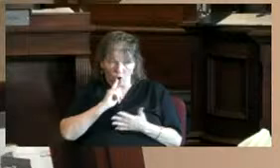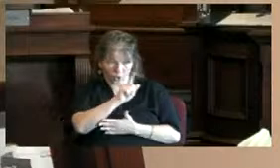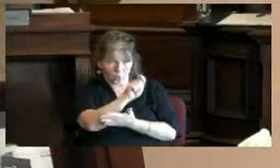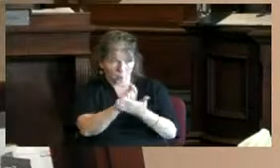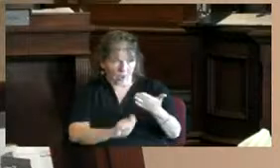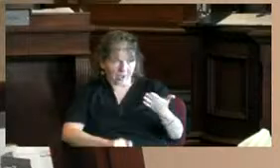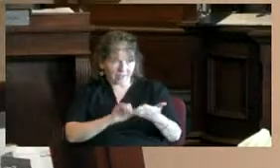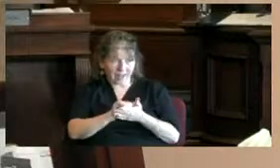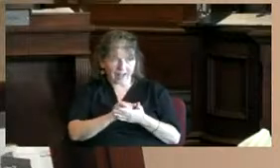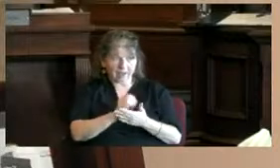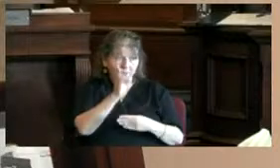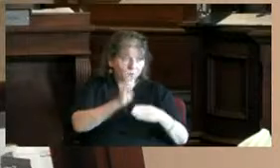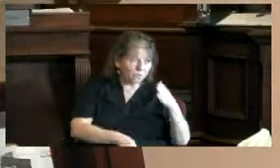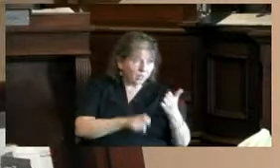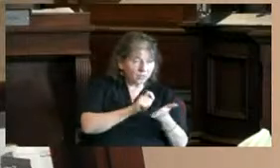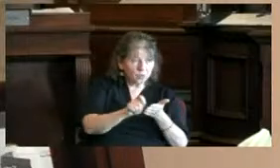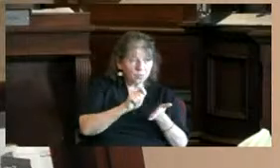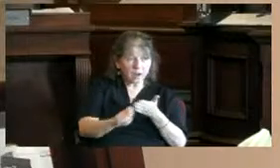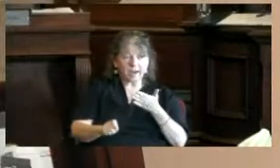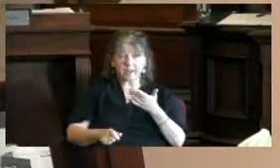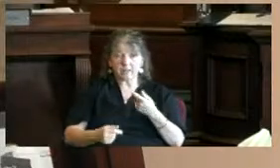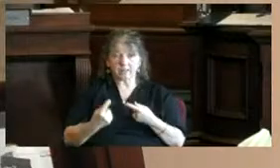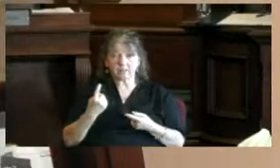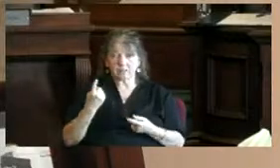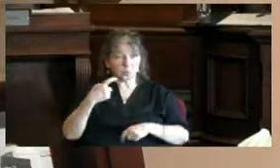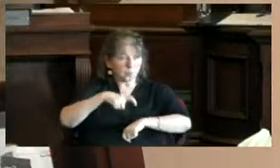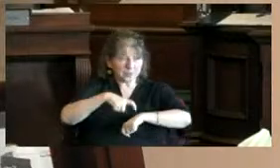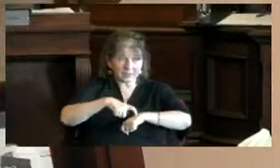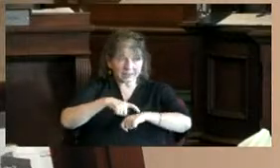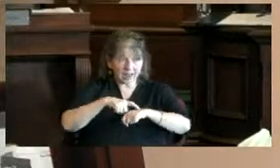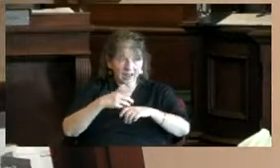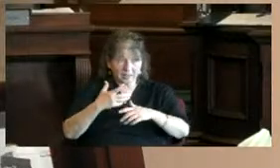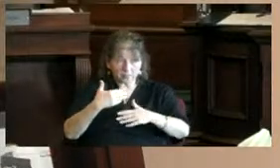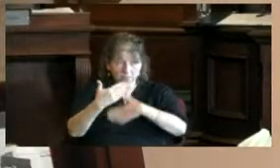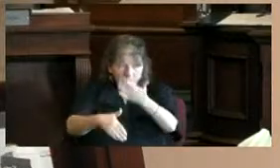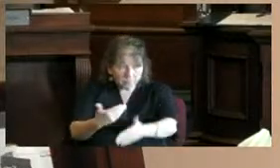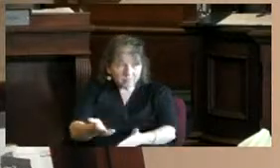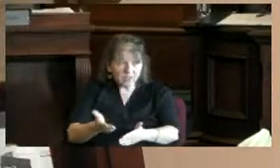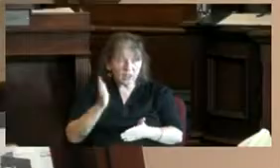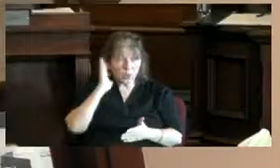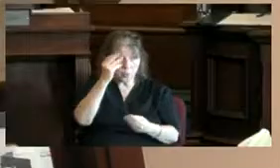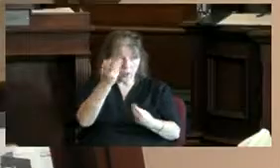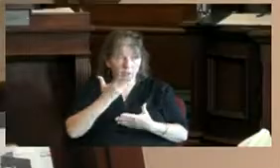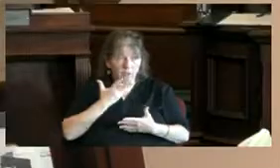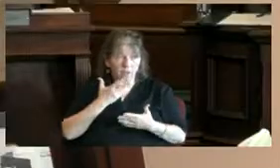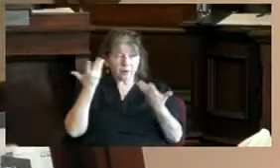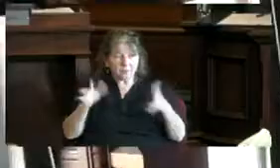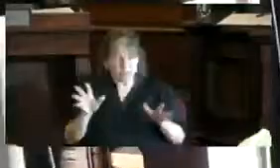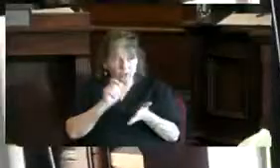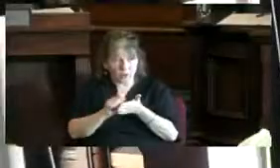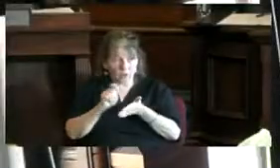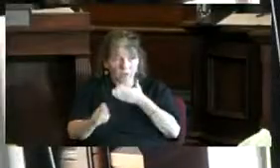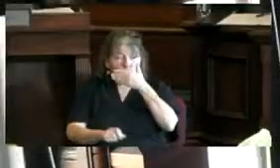it complete, or what is the timeline, and will it be shared with council?